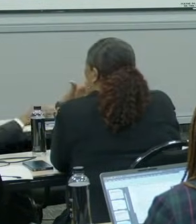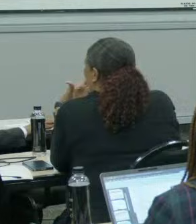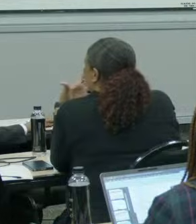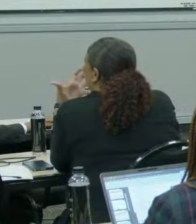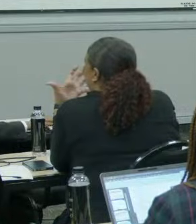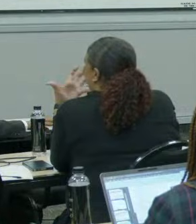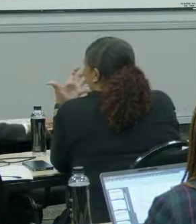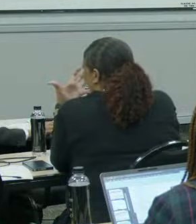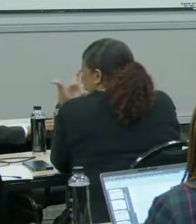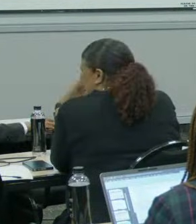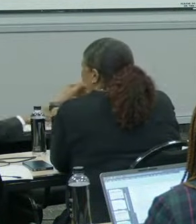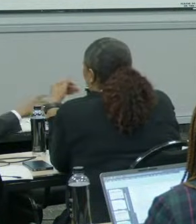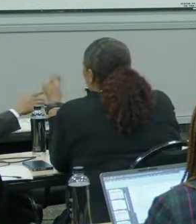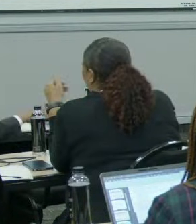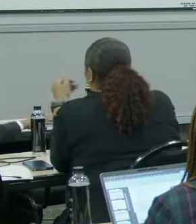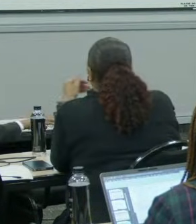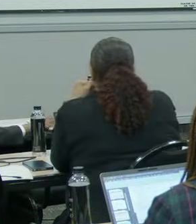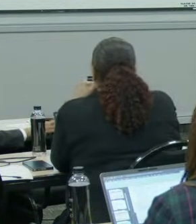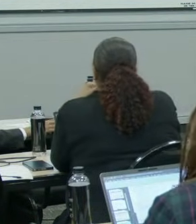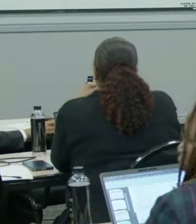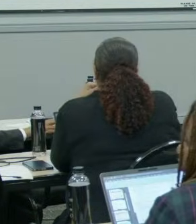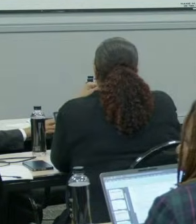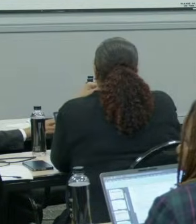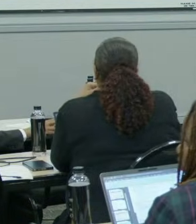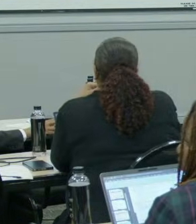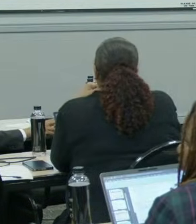This is the proposed sentence.